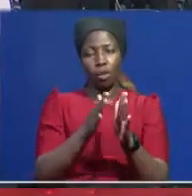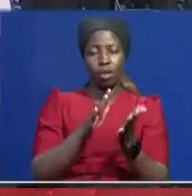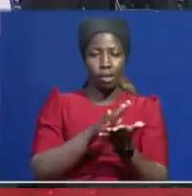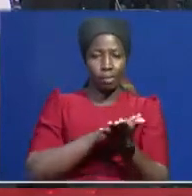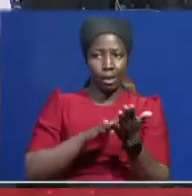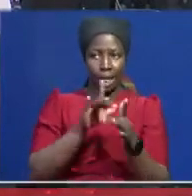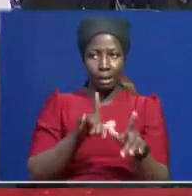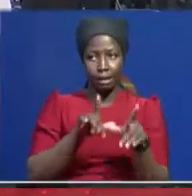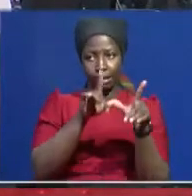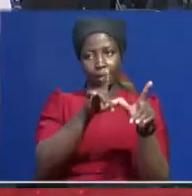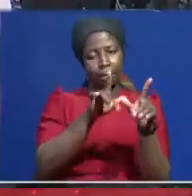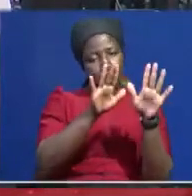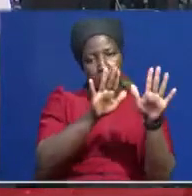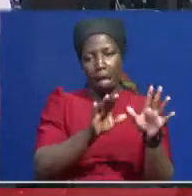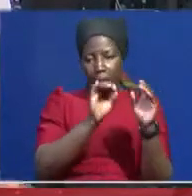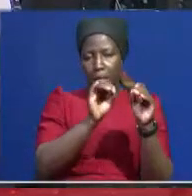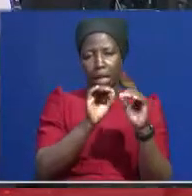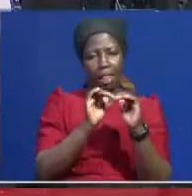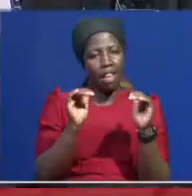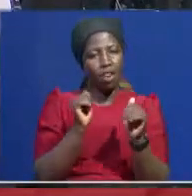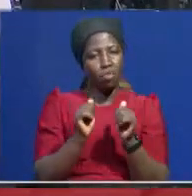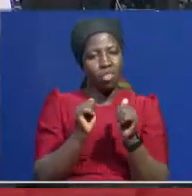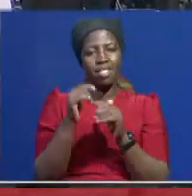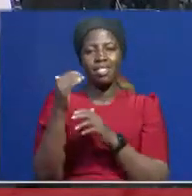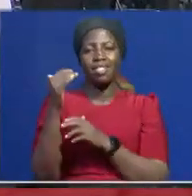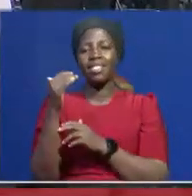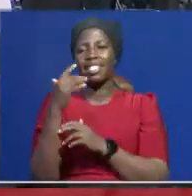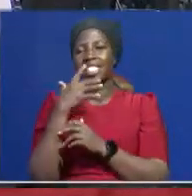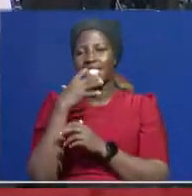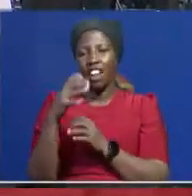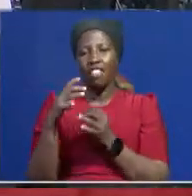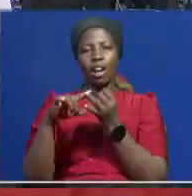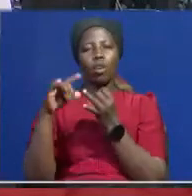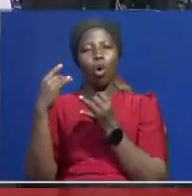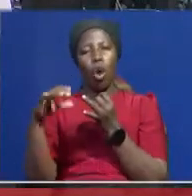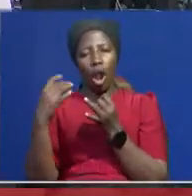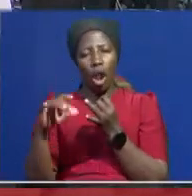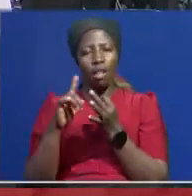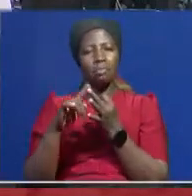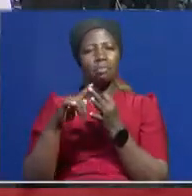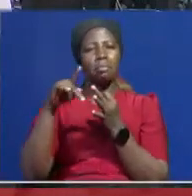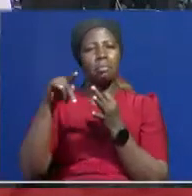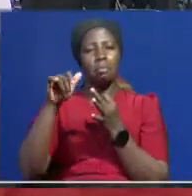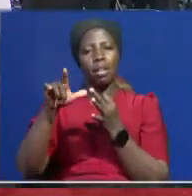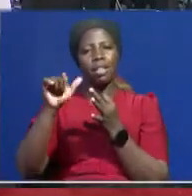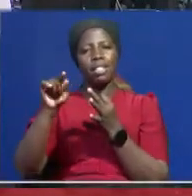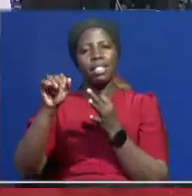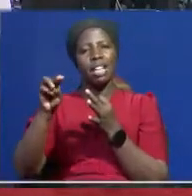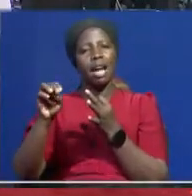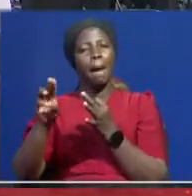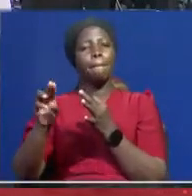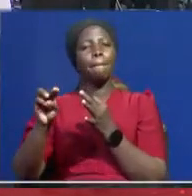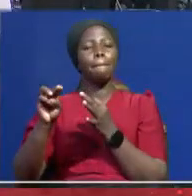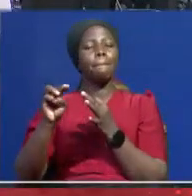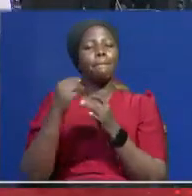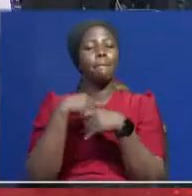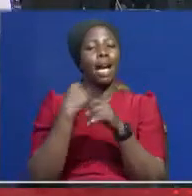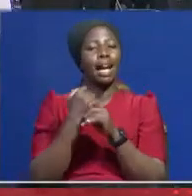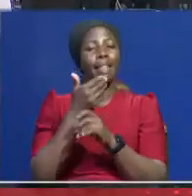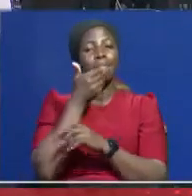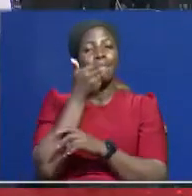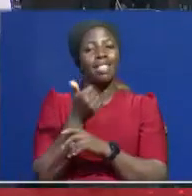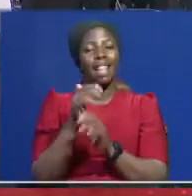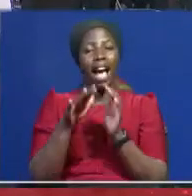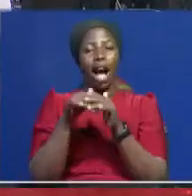certification, no matter which level, Silver, gold, platinum is just for making the best out of